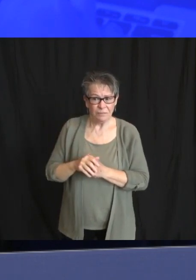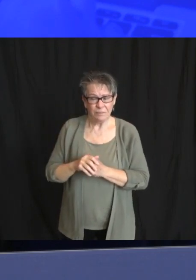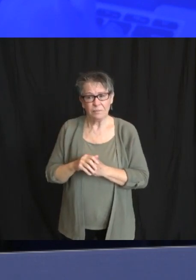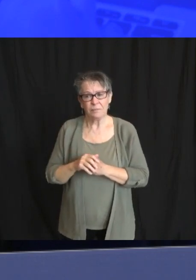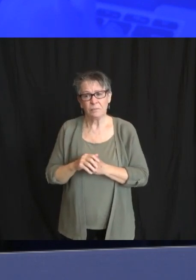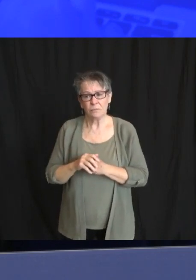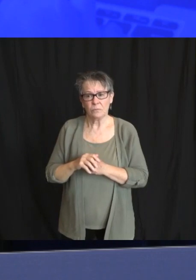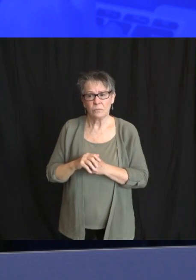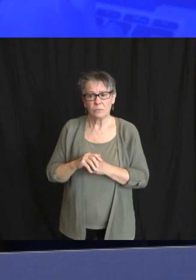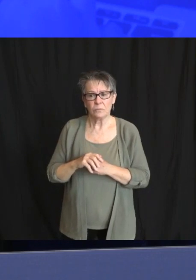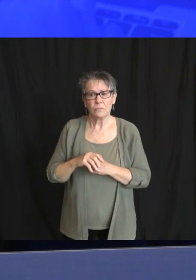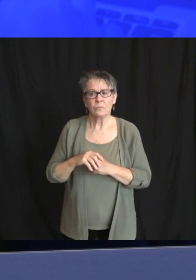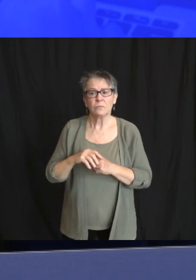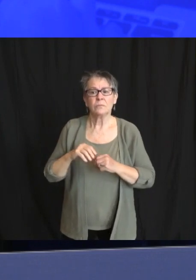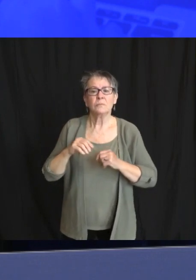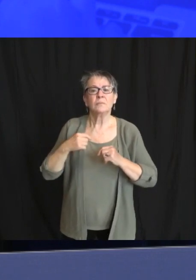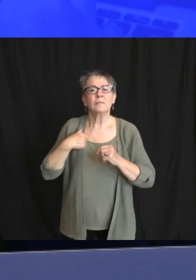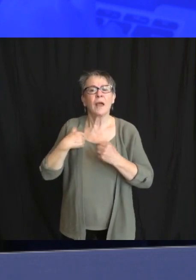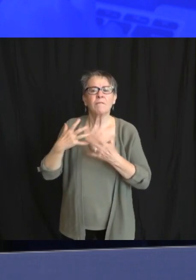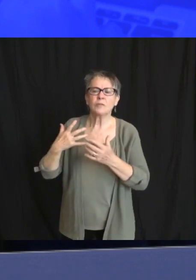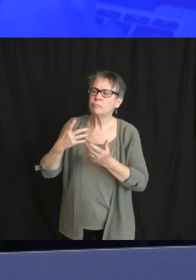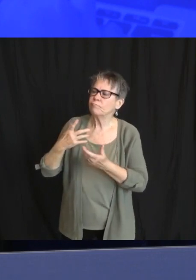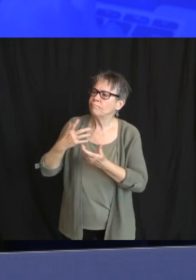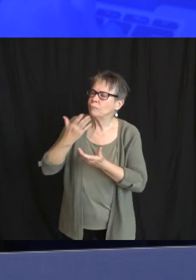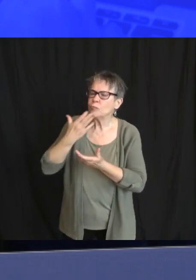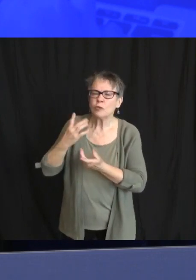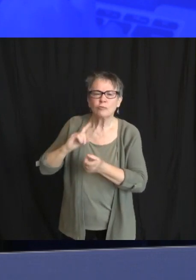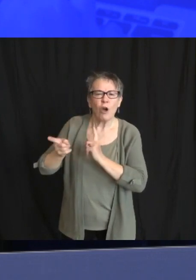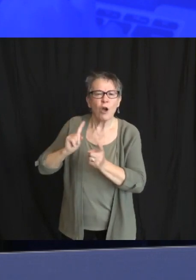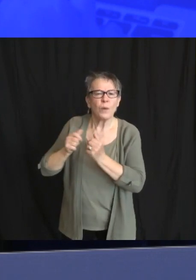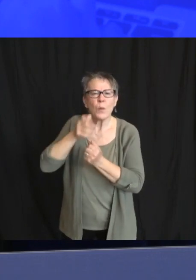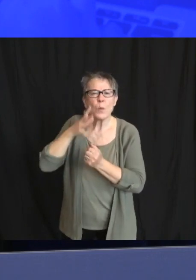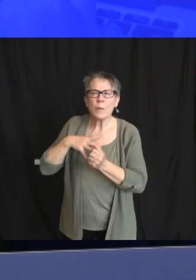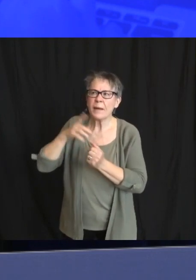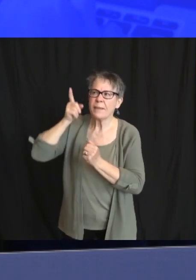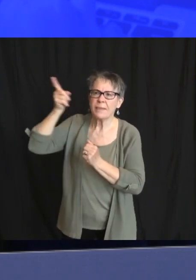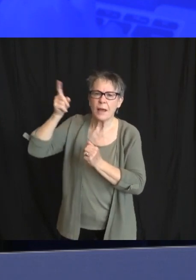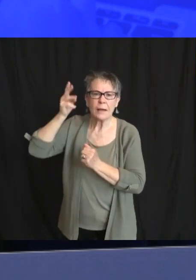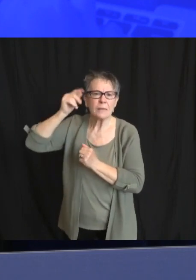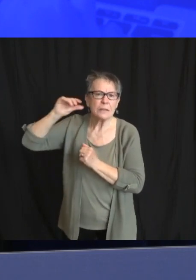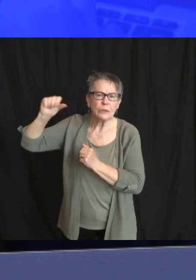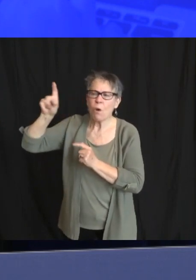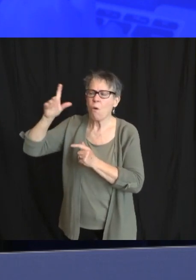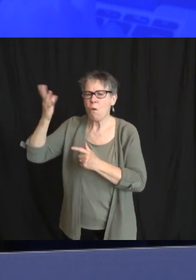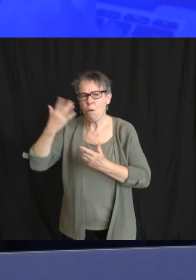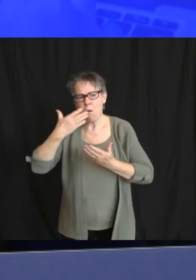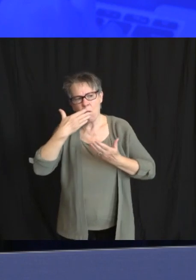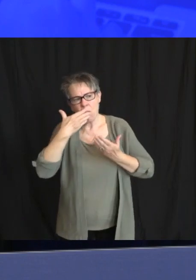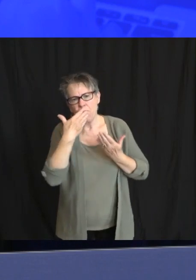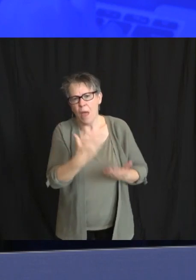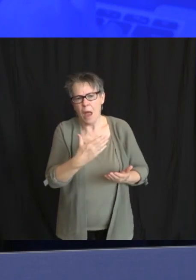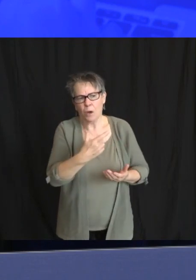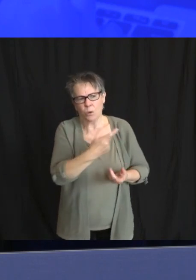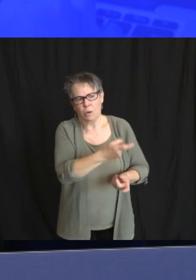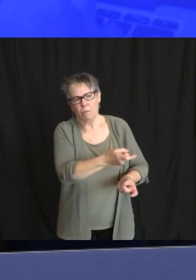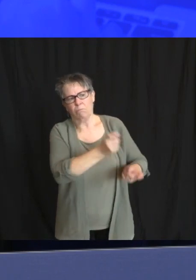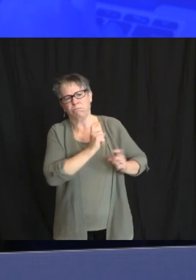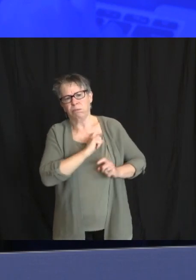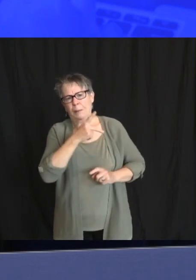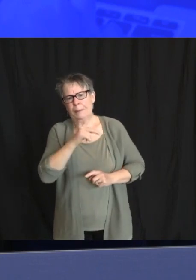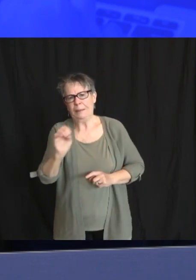I think it's also a good sign that those 50 are coming from the 100 that Hackensack Meridian were returning to our warehouse.